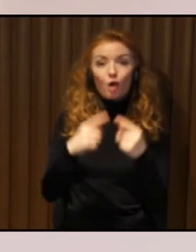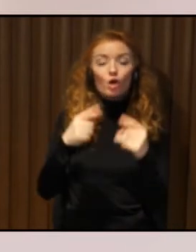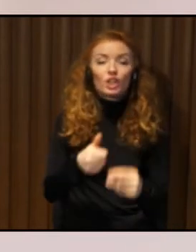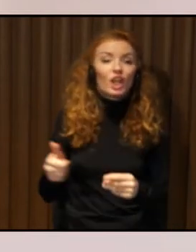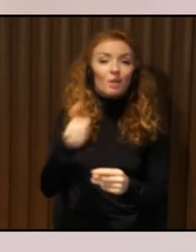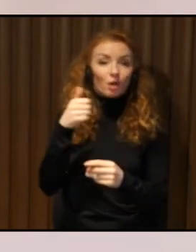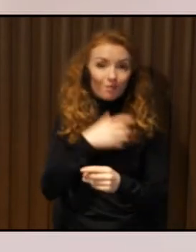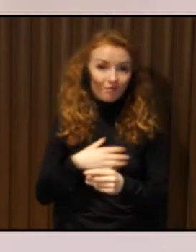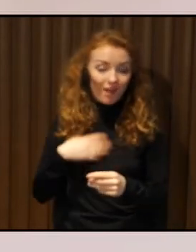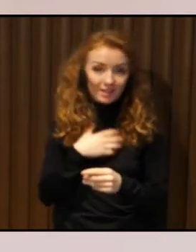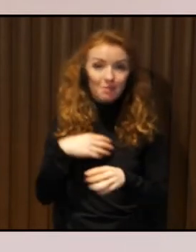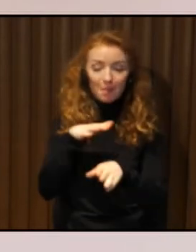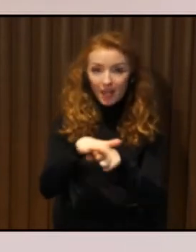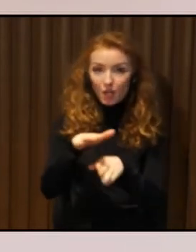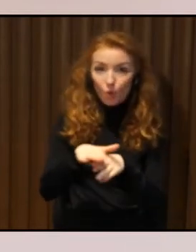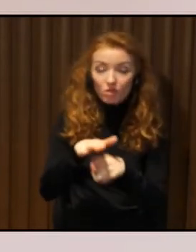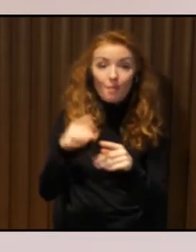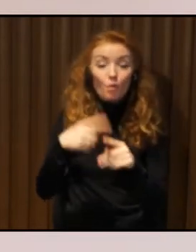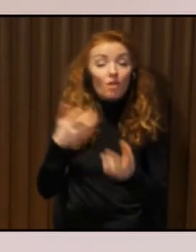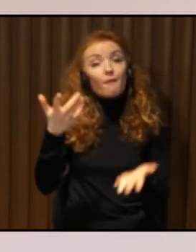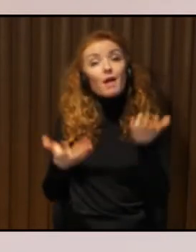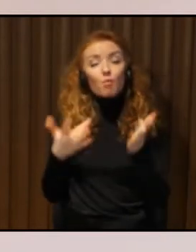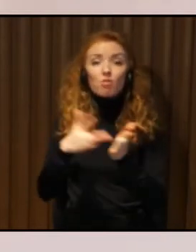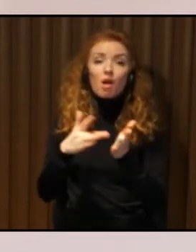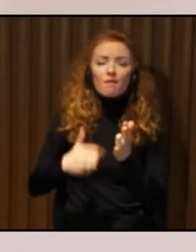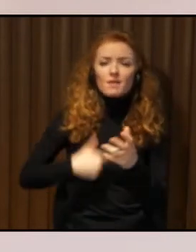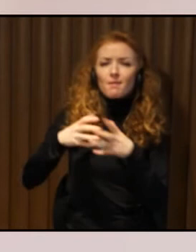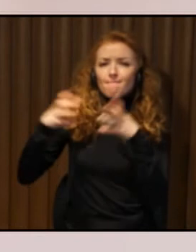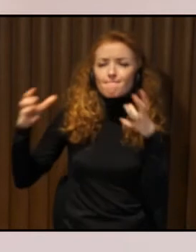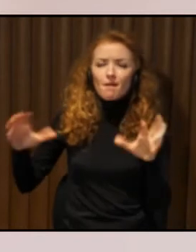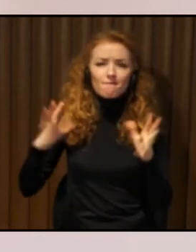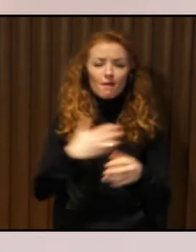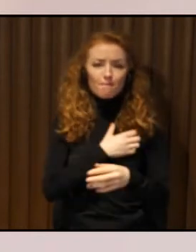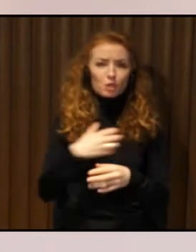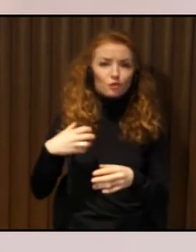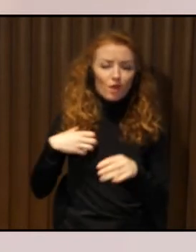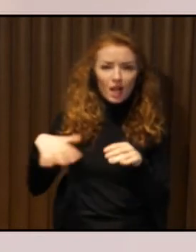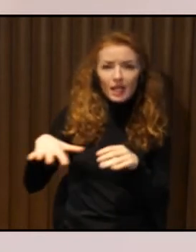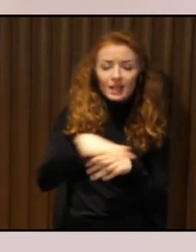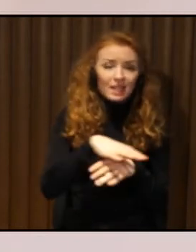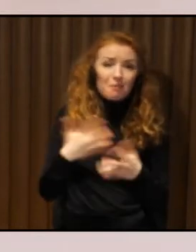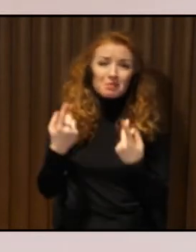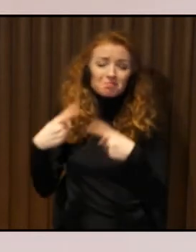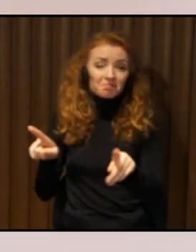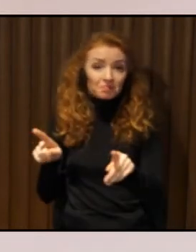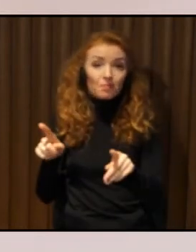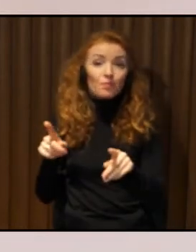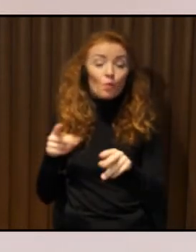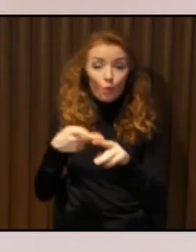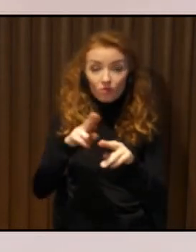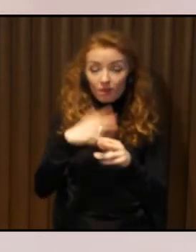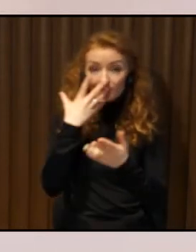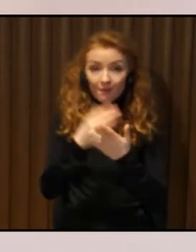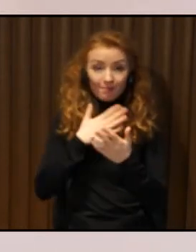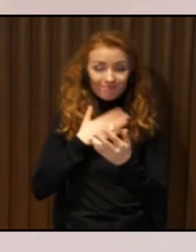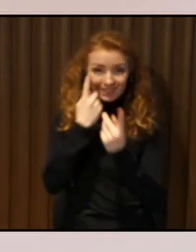be corporations and it can be municipalities. And in the reports, you can also have a division of what has to be done